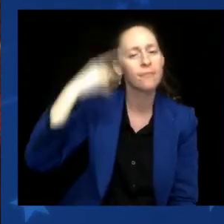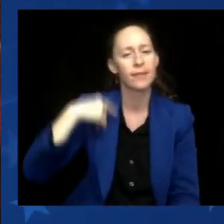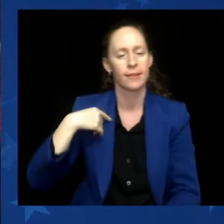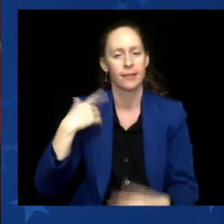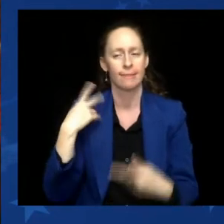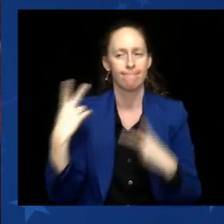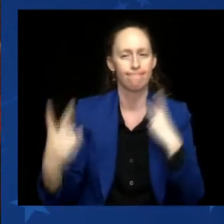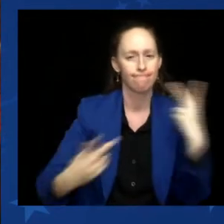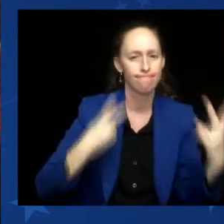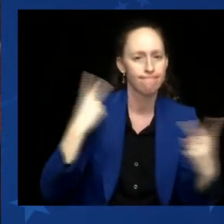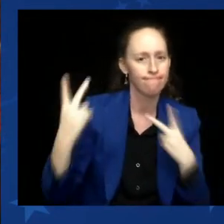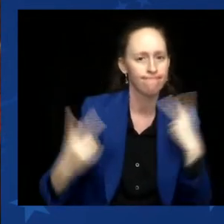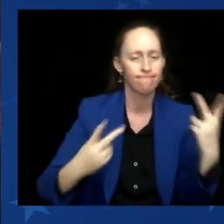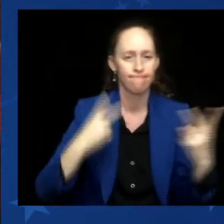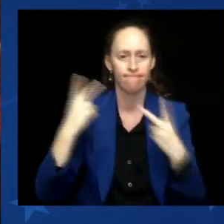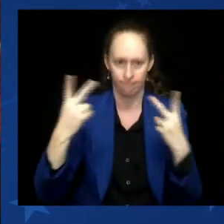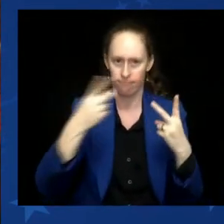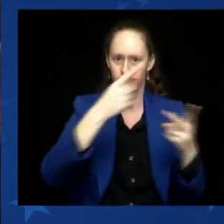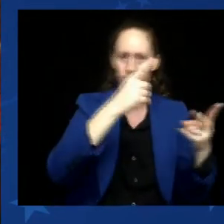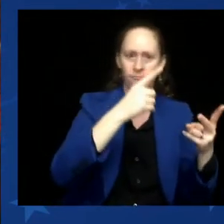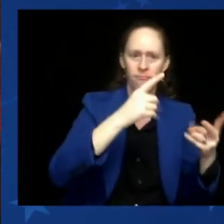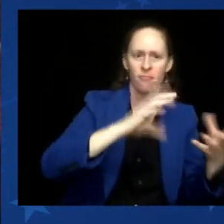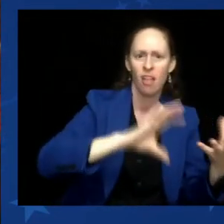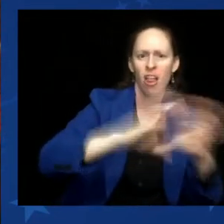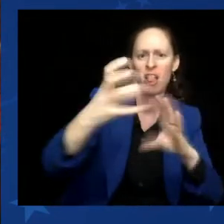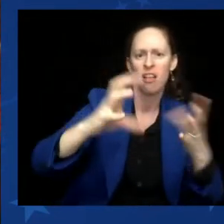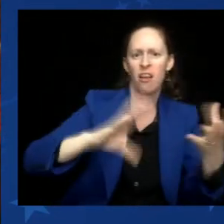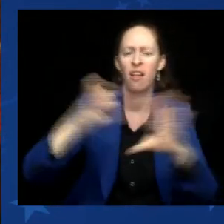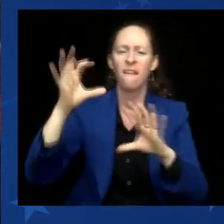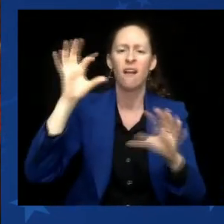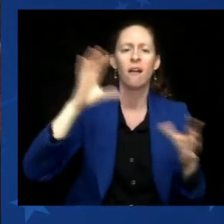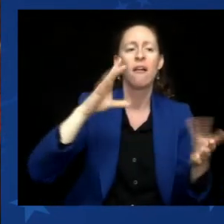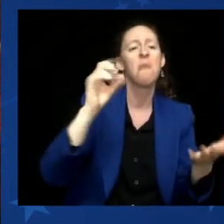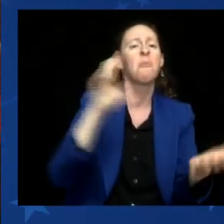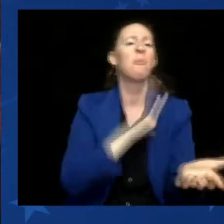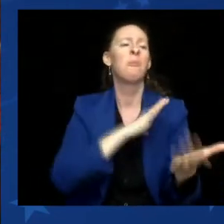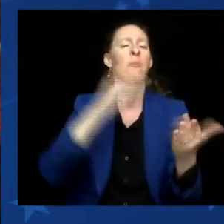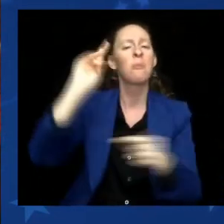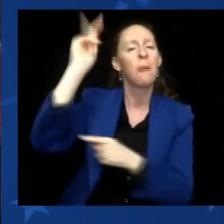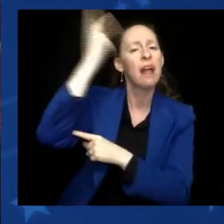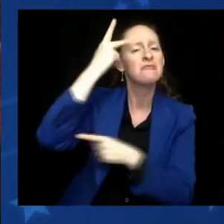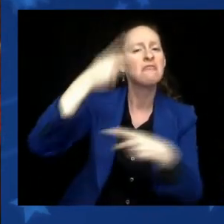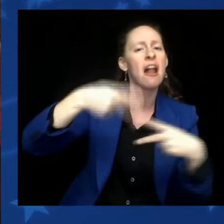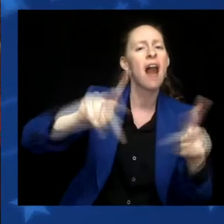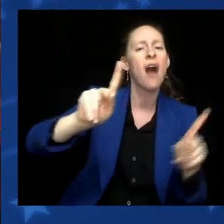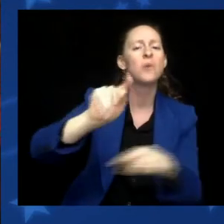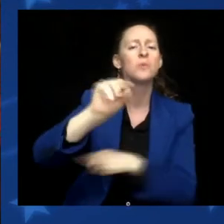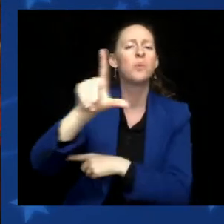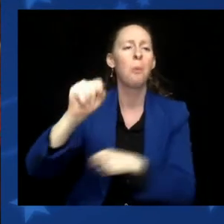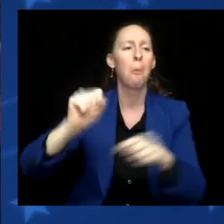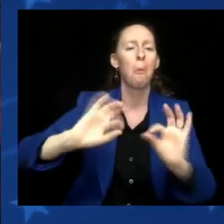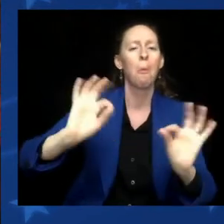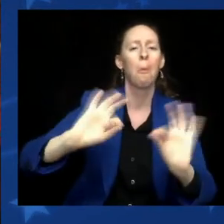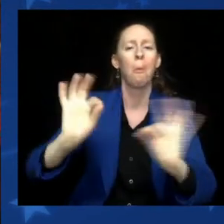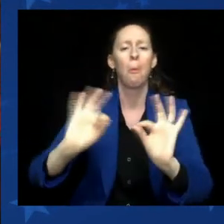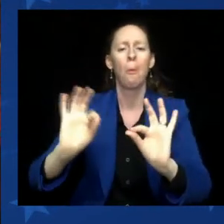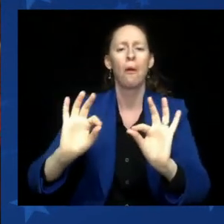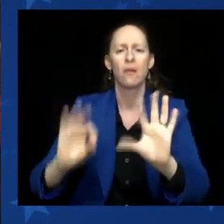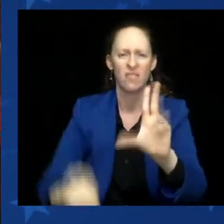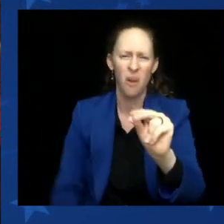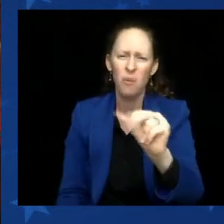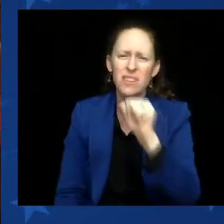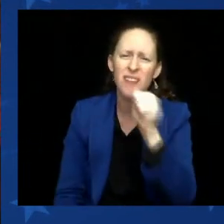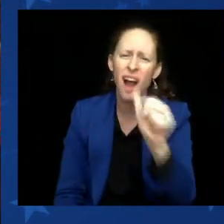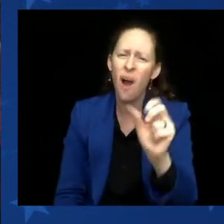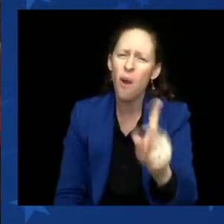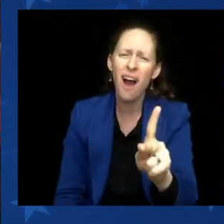acceptable political tool in this country. It's not. It can never be an acceptable